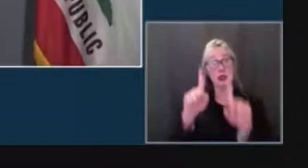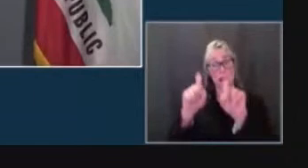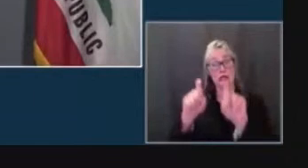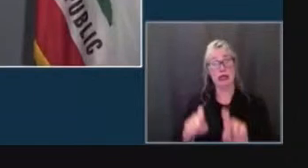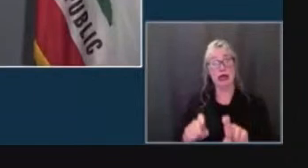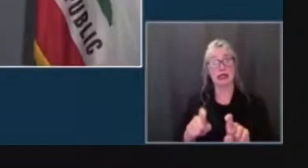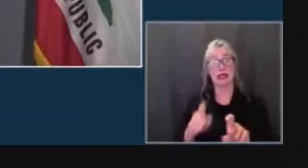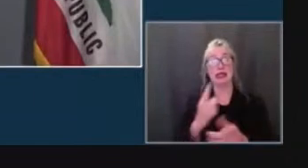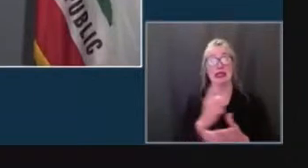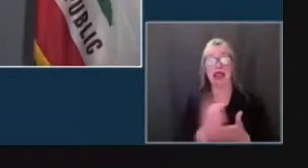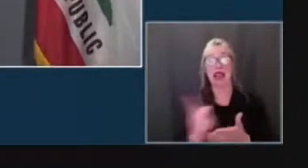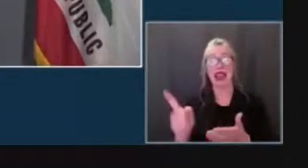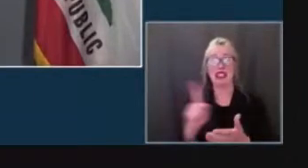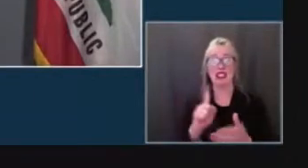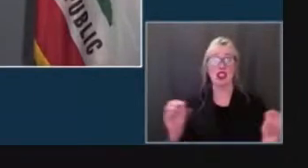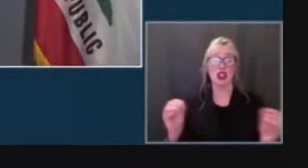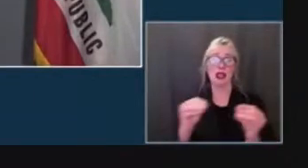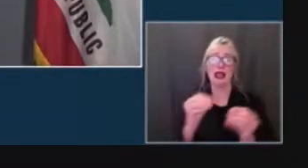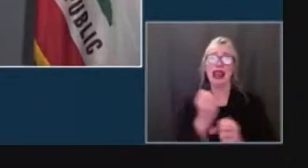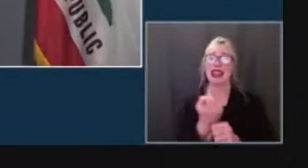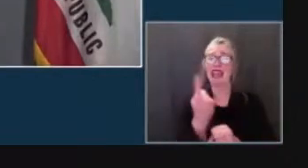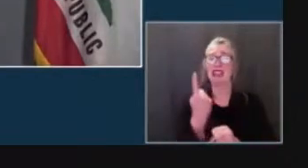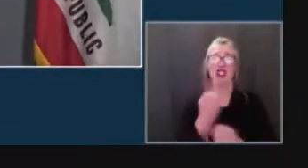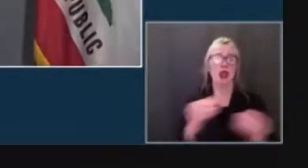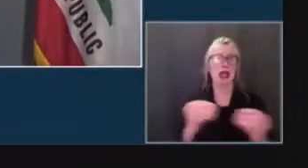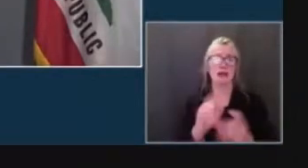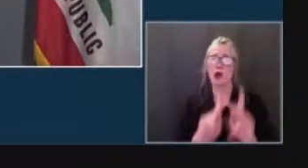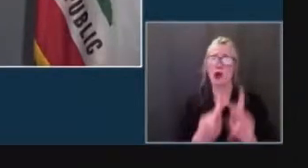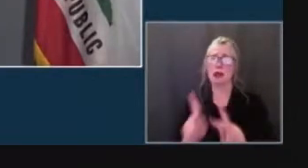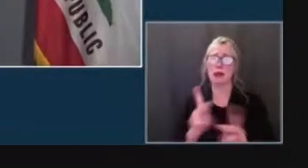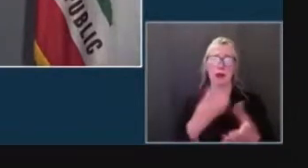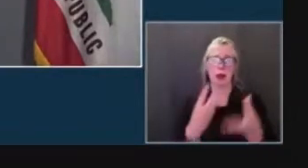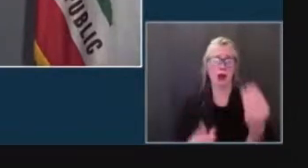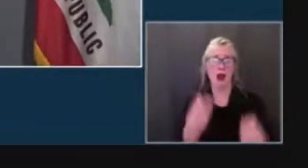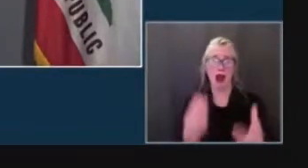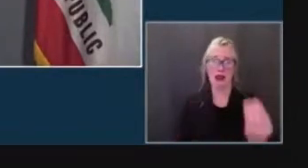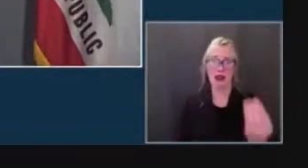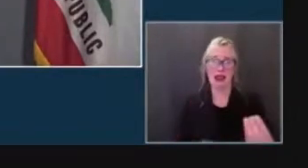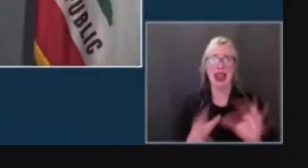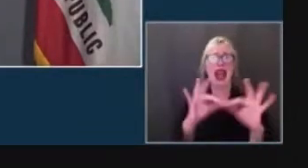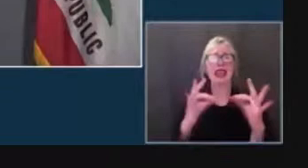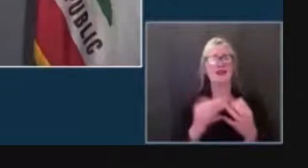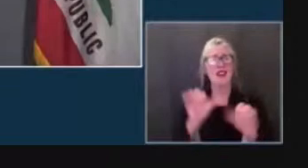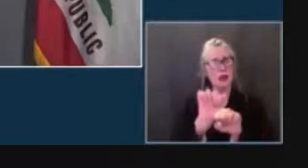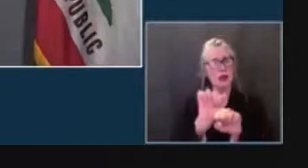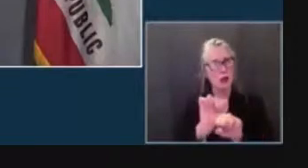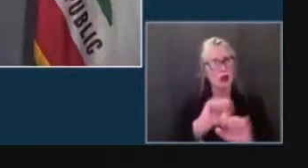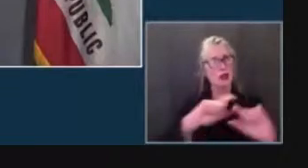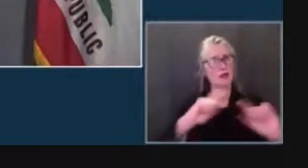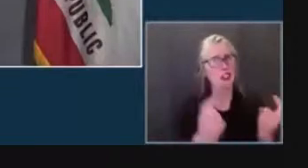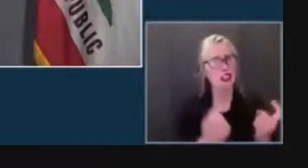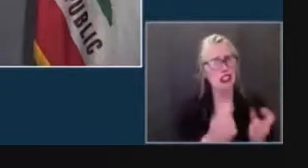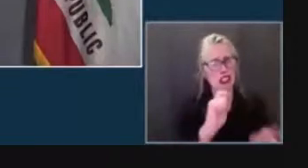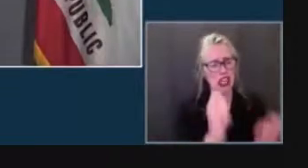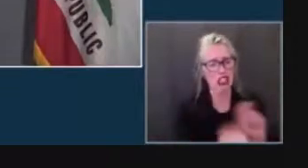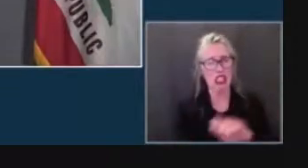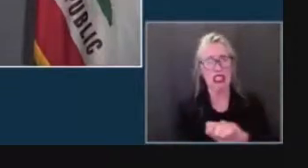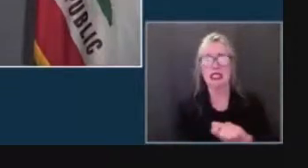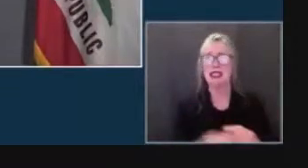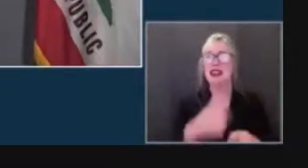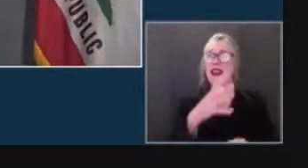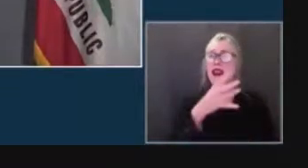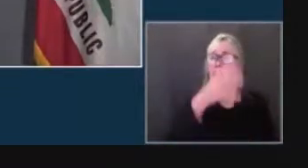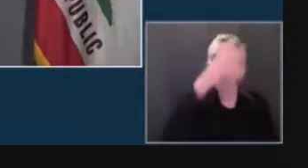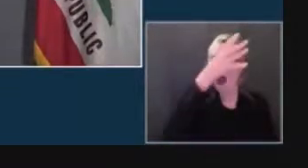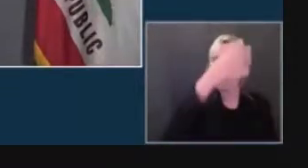we lost more lives, as families were forever changed, as parents, teachers, school employees, and